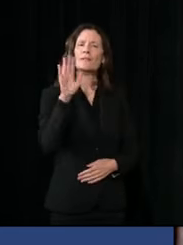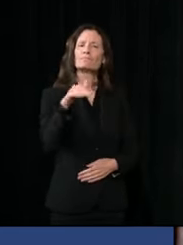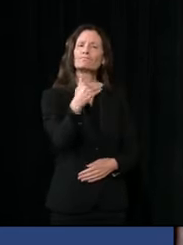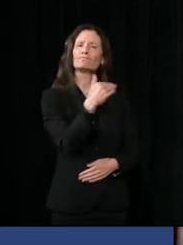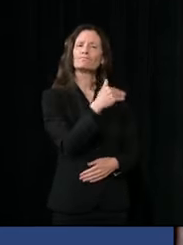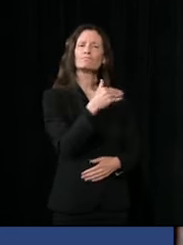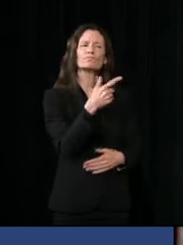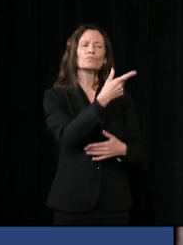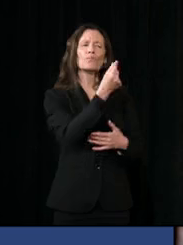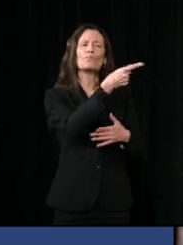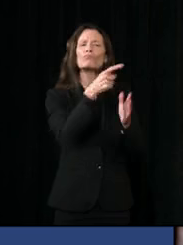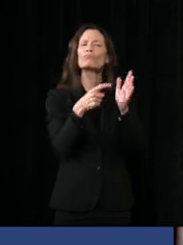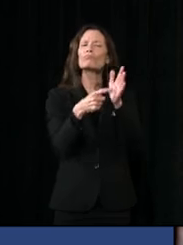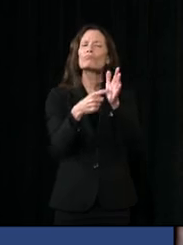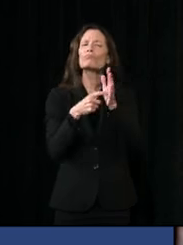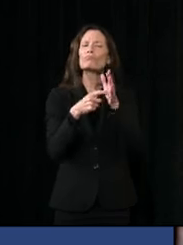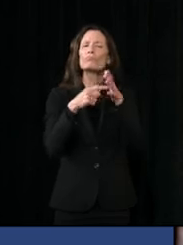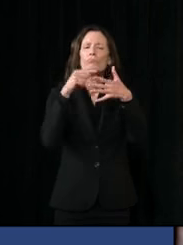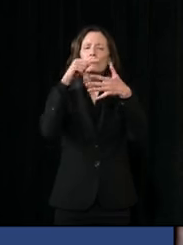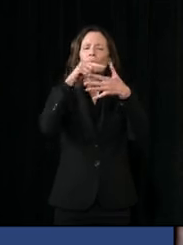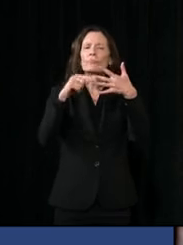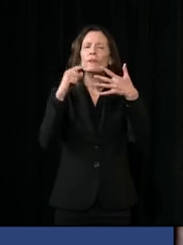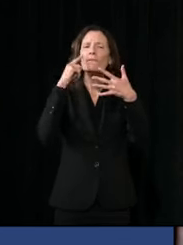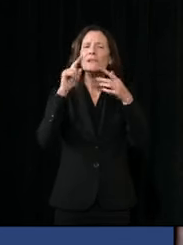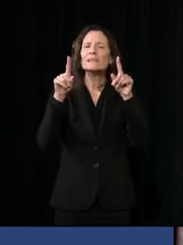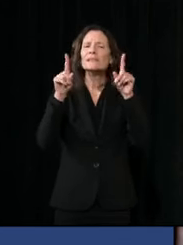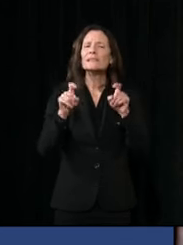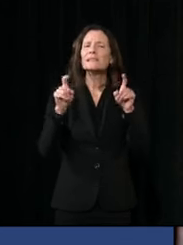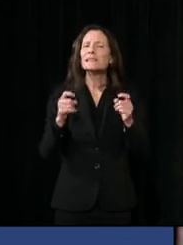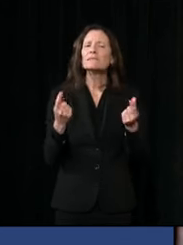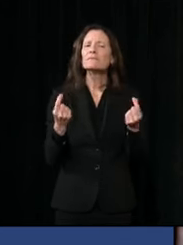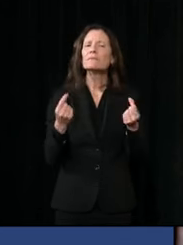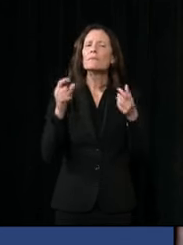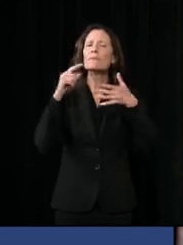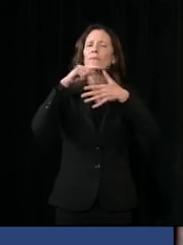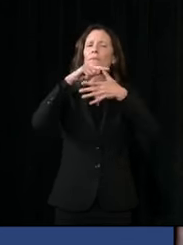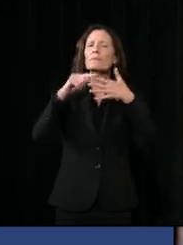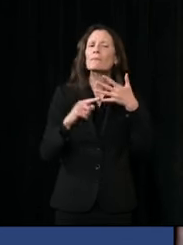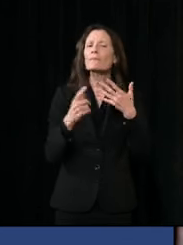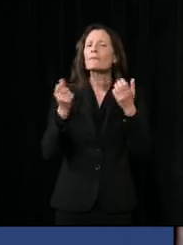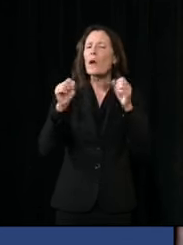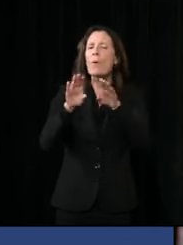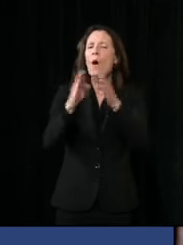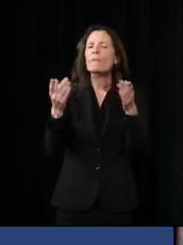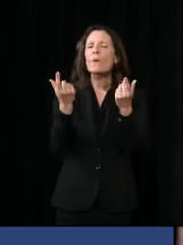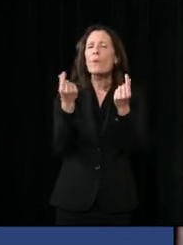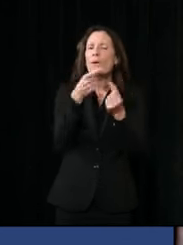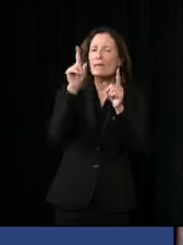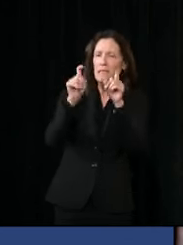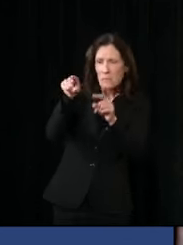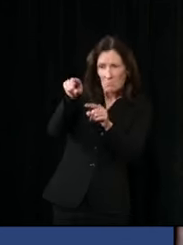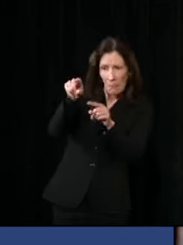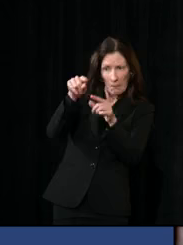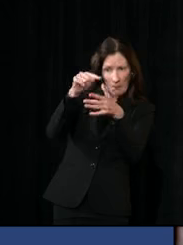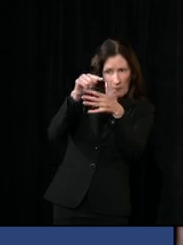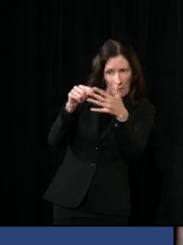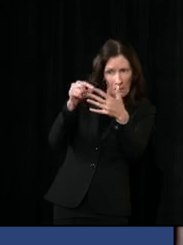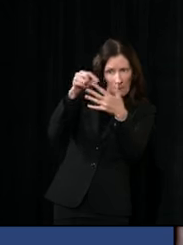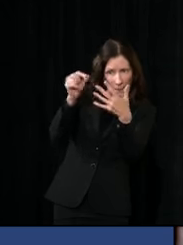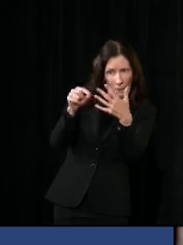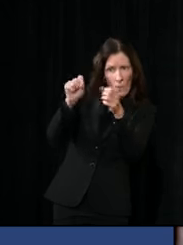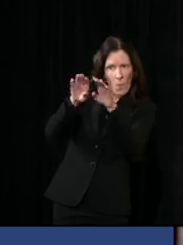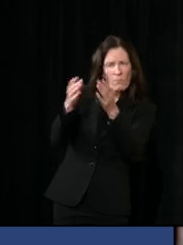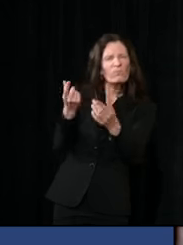reopening areas of the state? Again, we haven't, and I don't know of any state or the nation that has actually